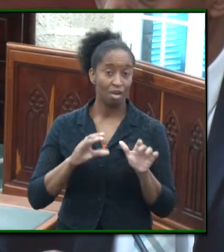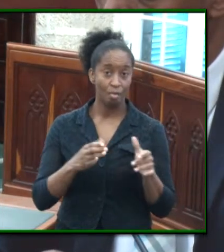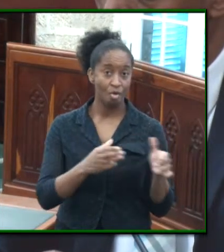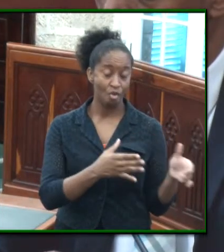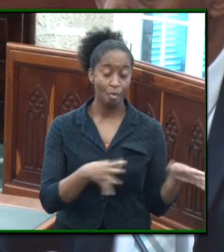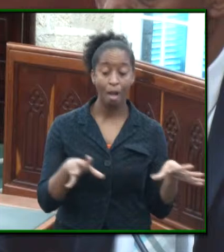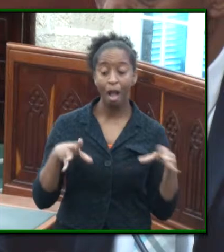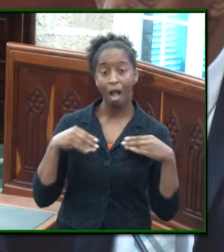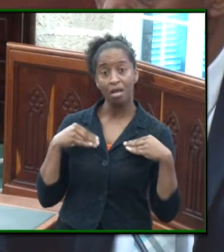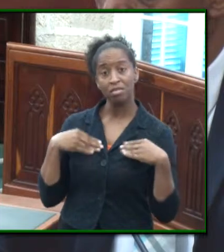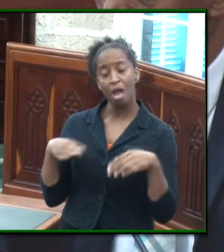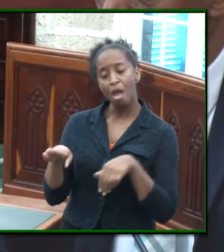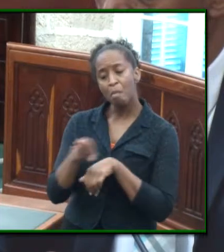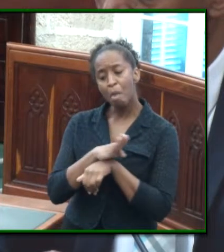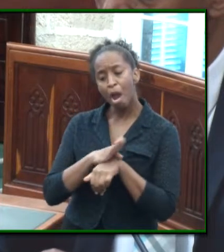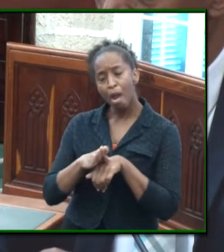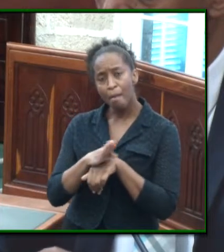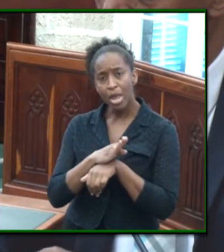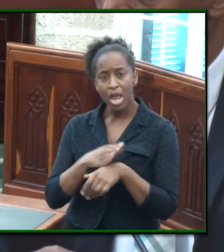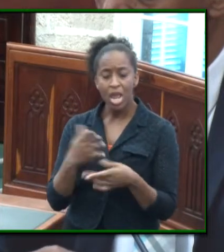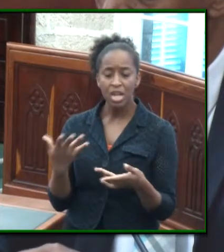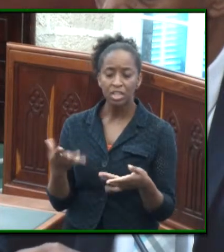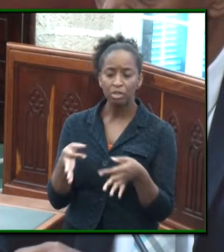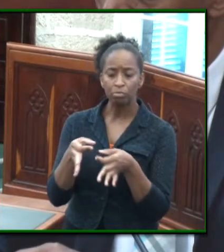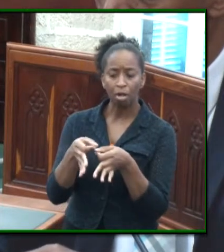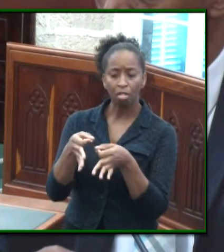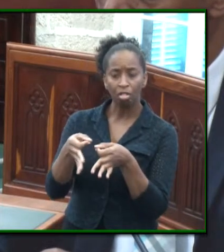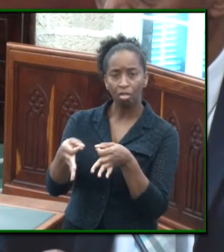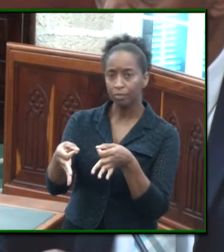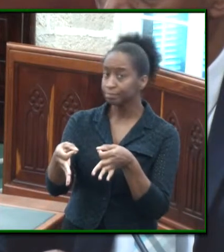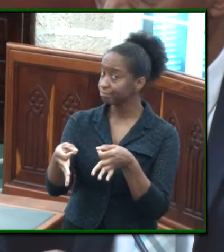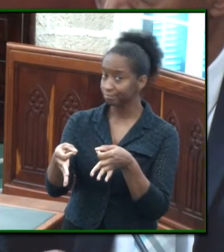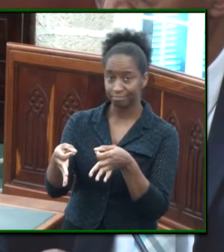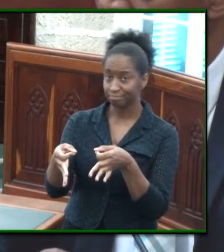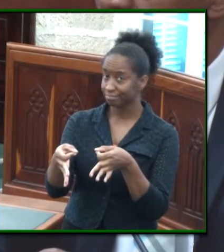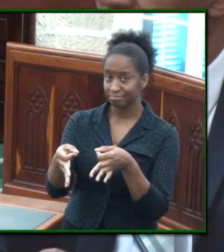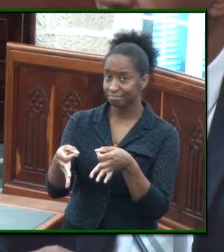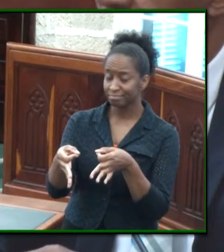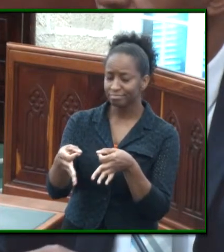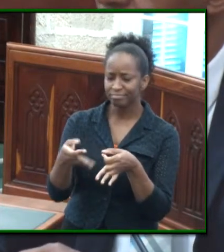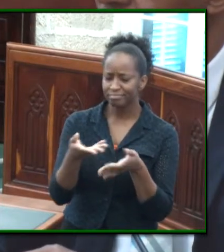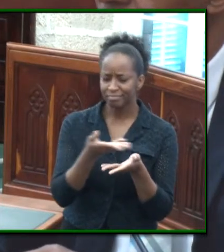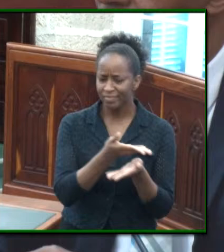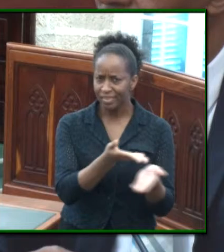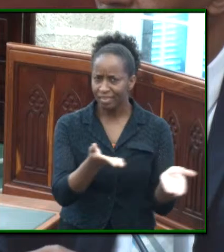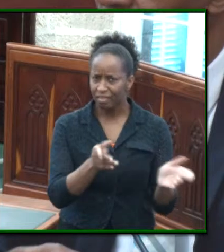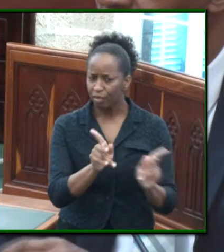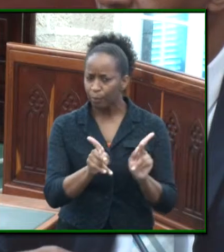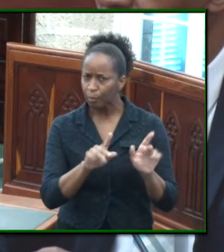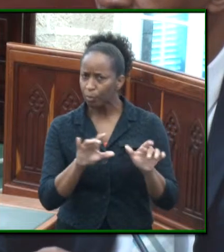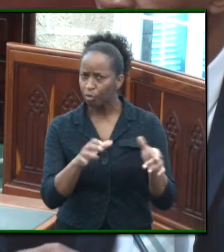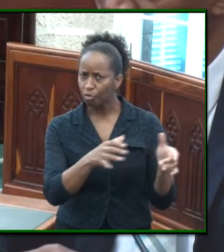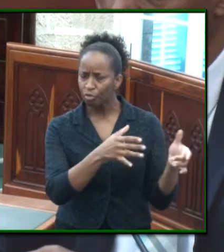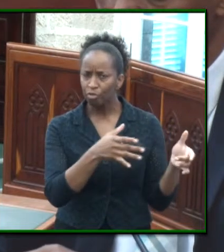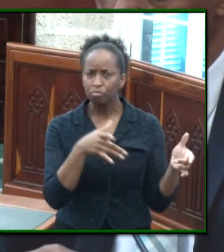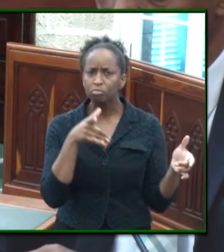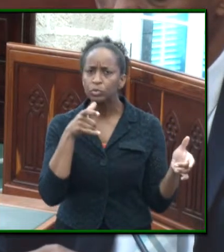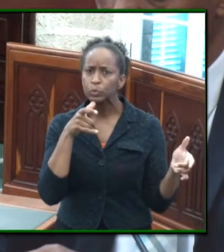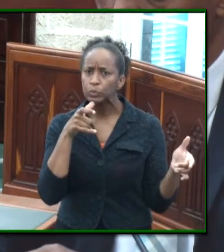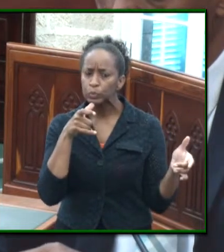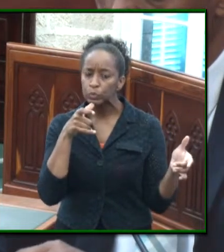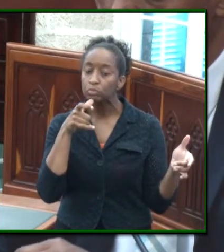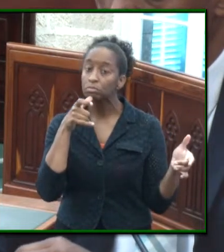been seeking to bring into Barbados and to bring millions and sometimes billions of dollars into our